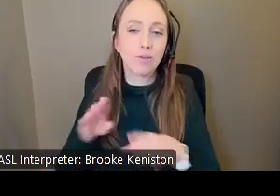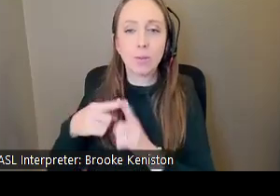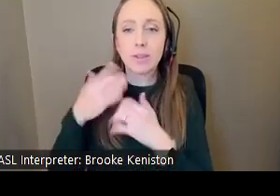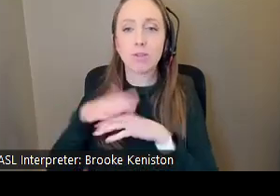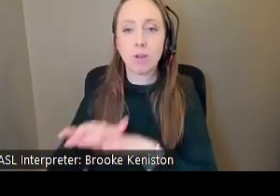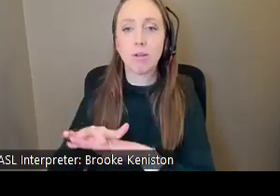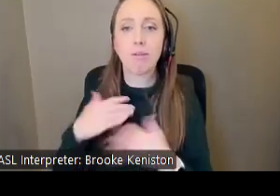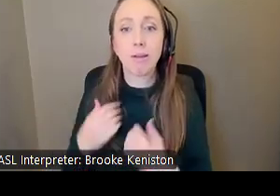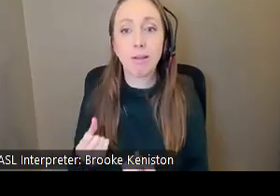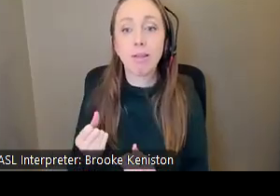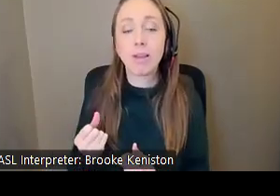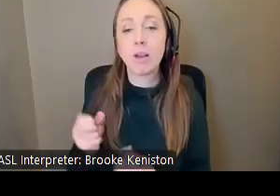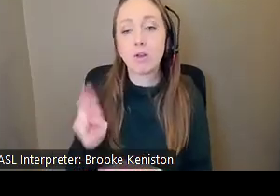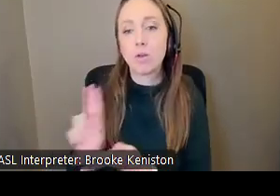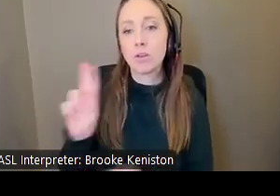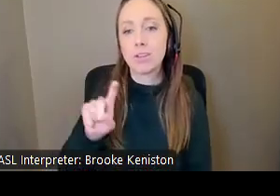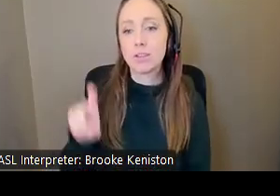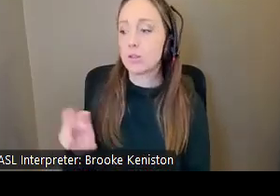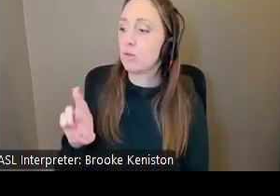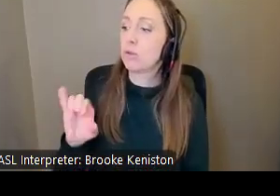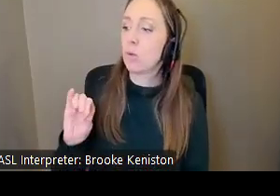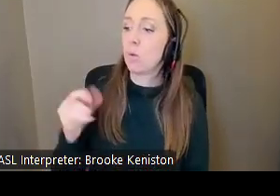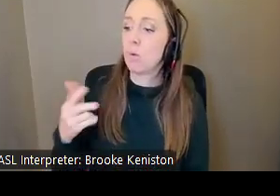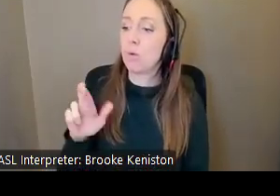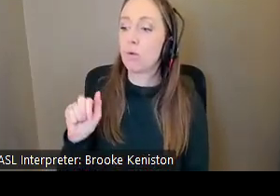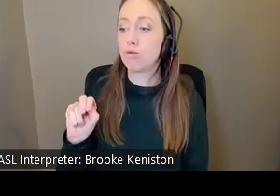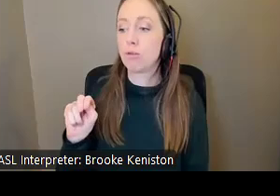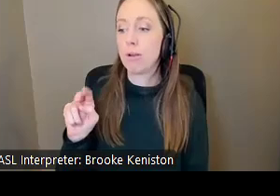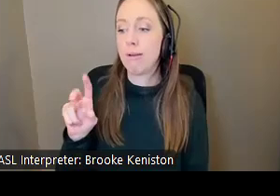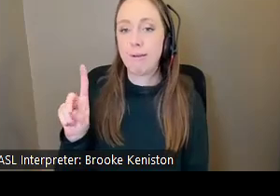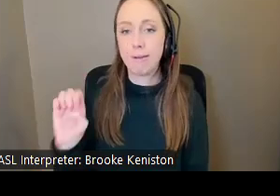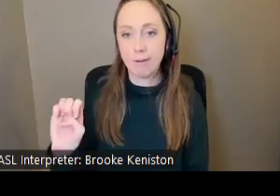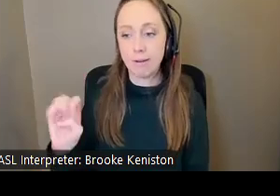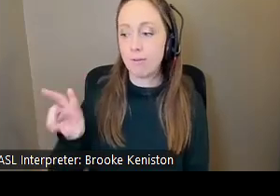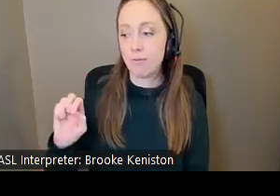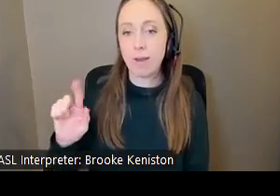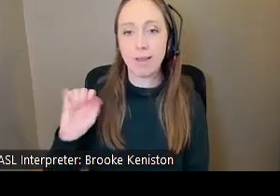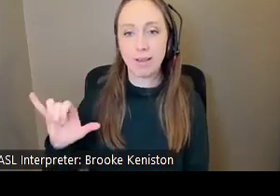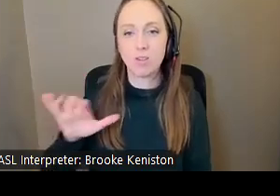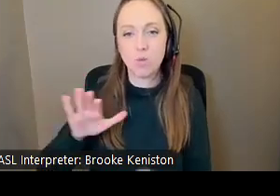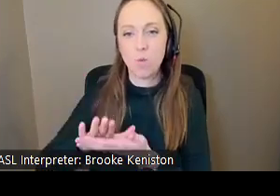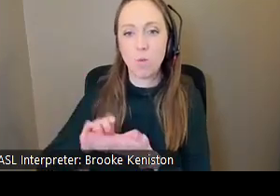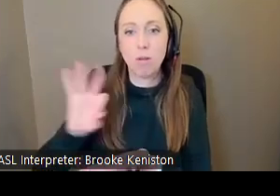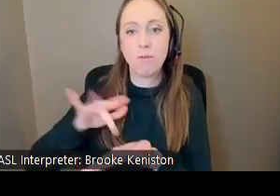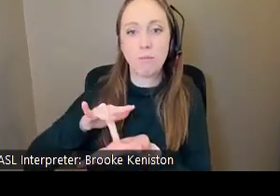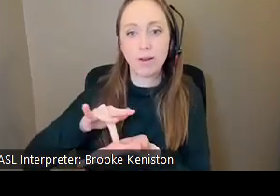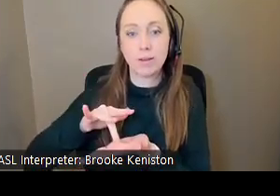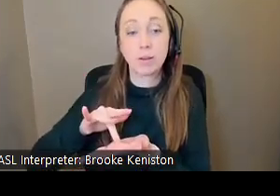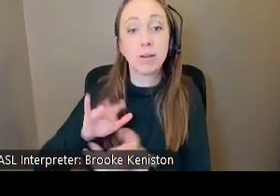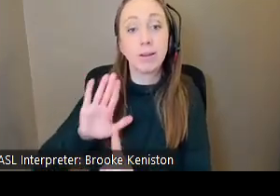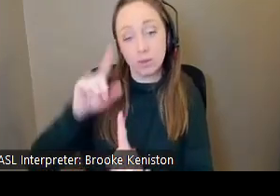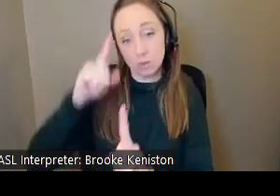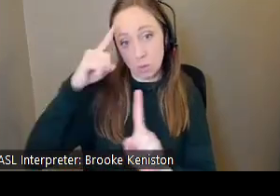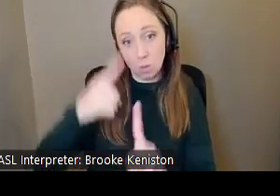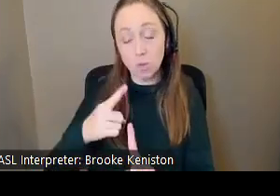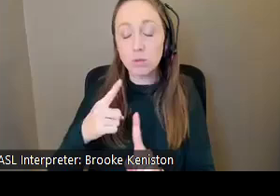Grande Valley School of Medicine. His work focuses on implementing integrated behavioral health models